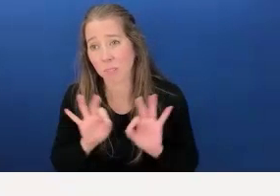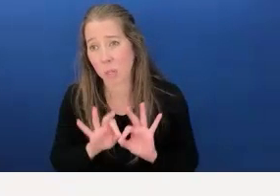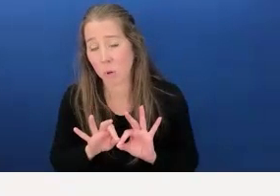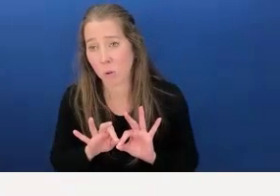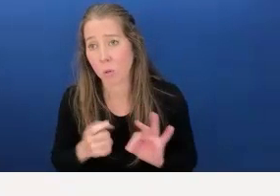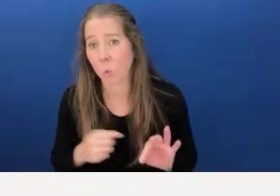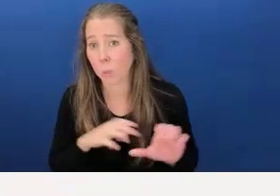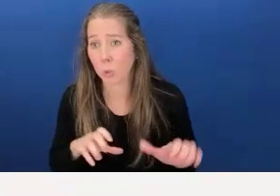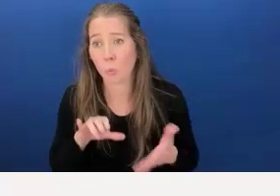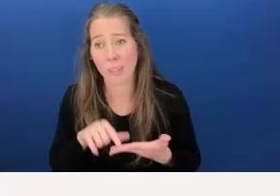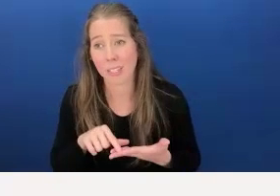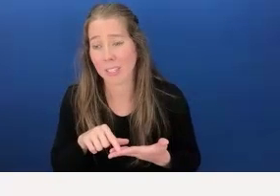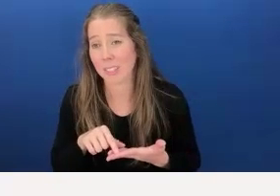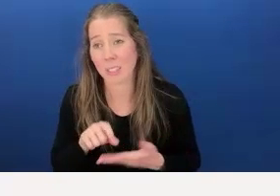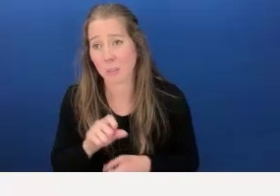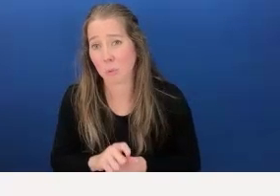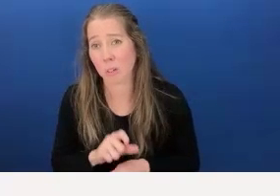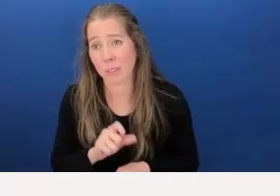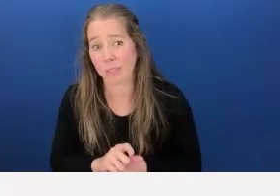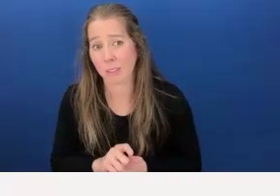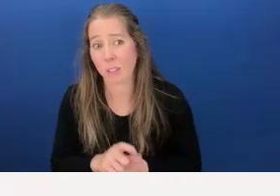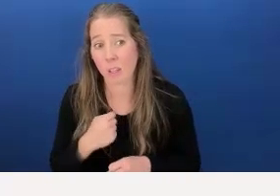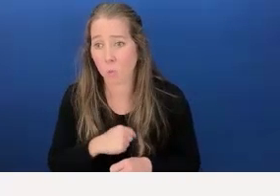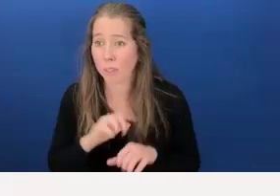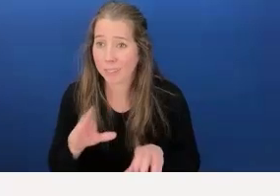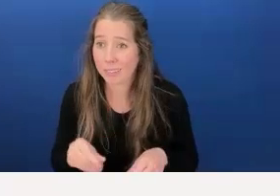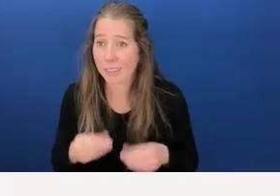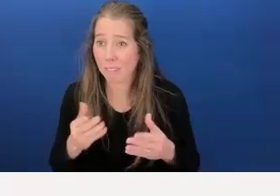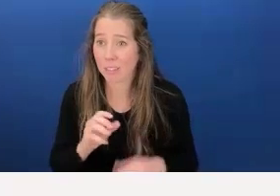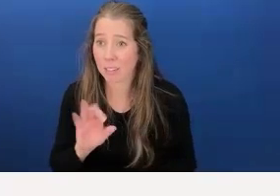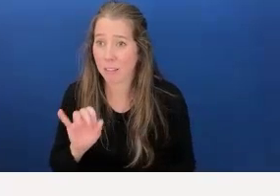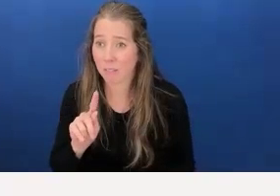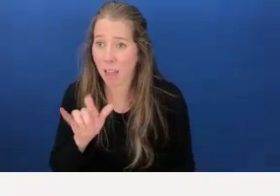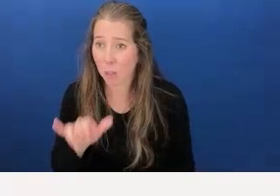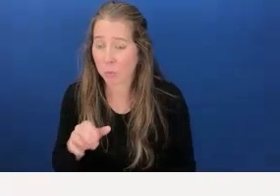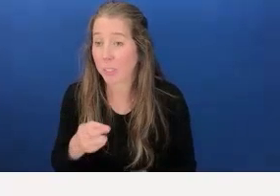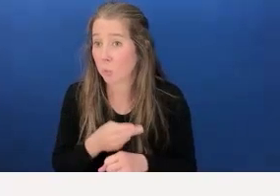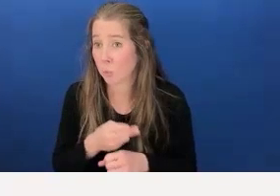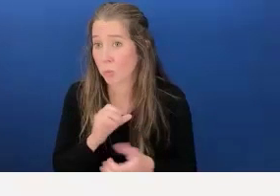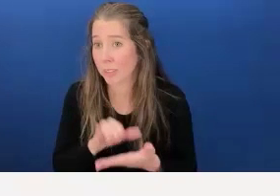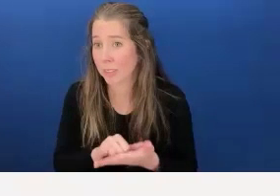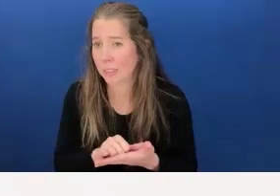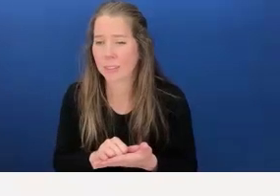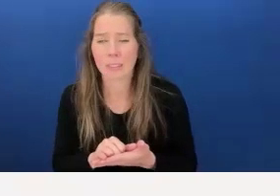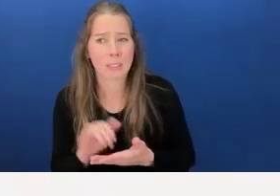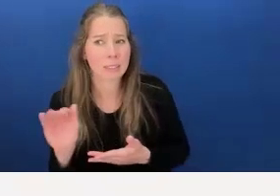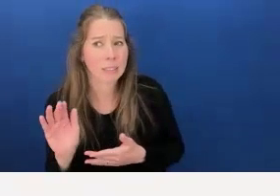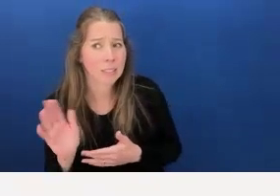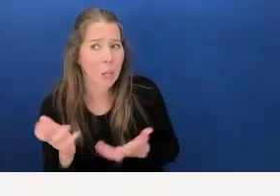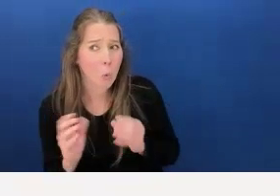we do this work. And we give this to faculty to be able to use. So just to clarify, there'll